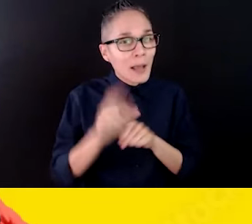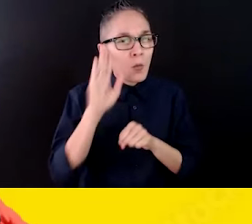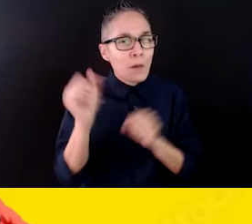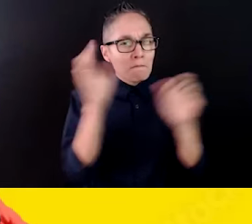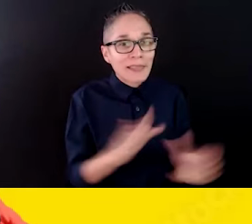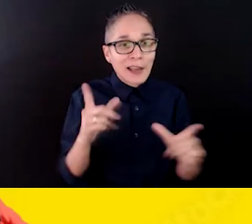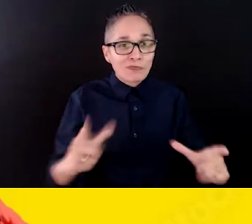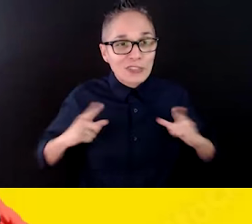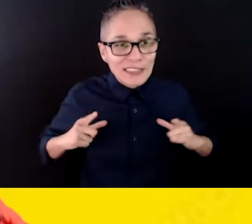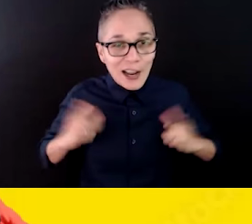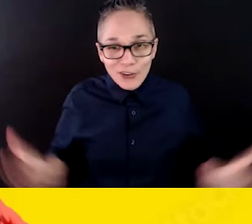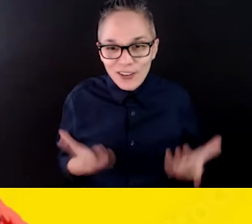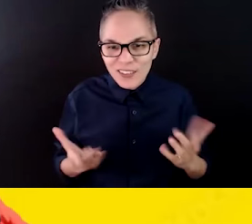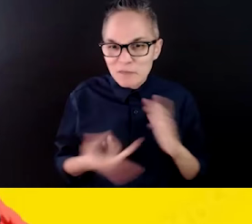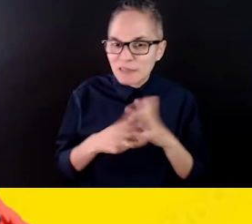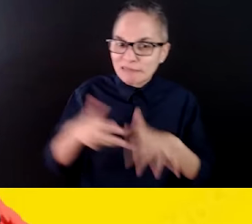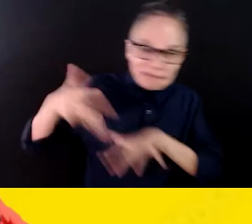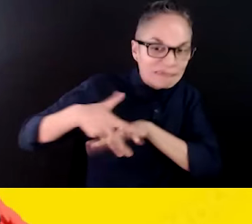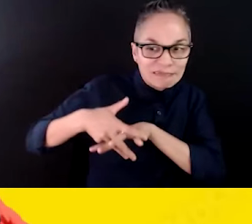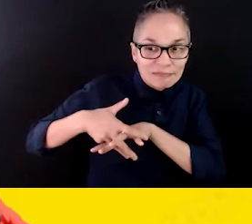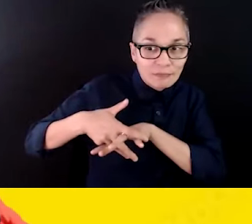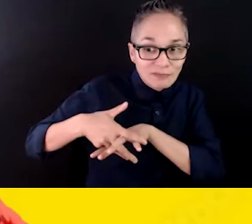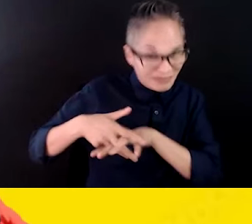did not leave. Does it still?